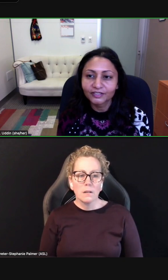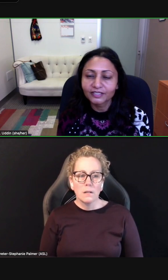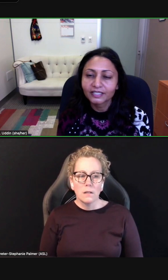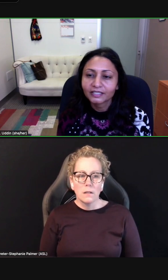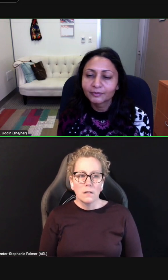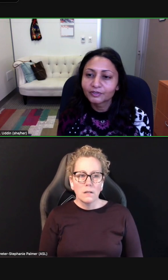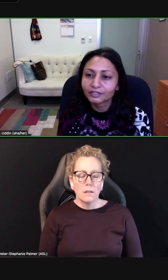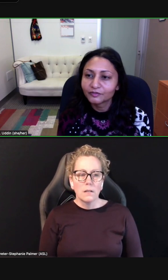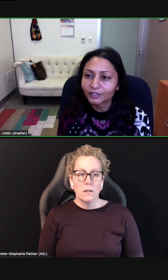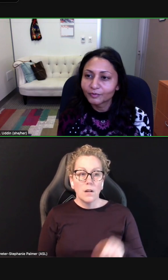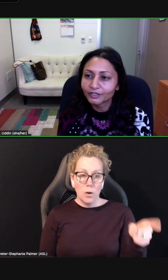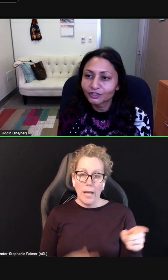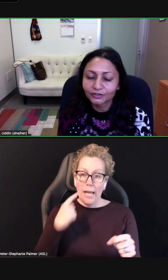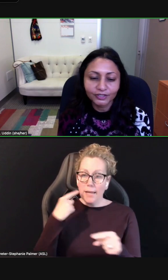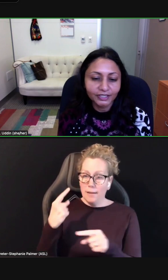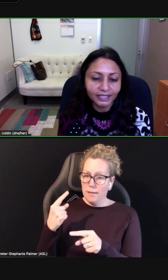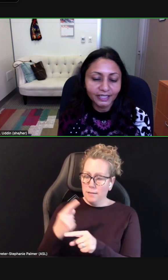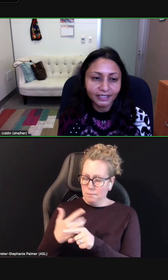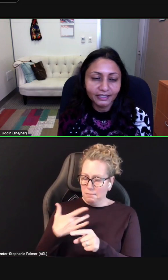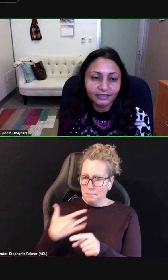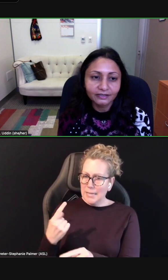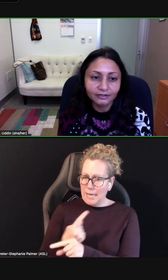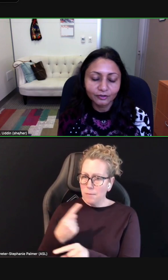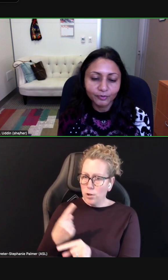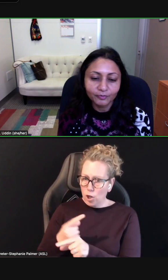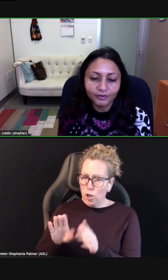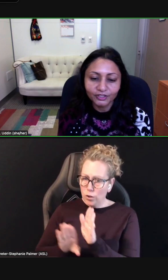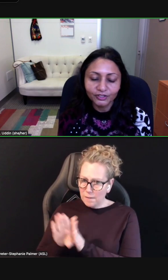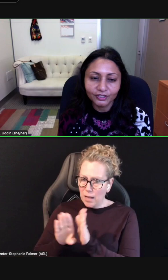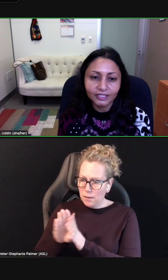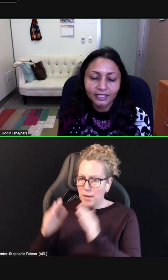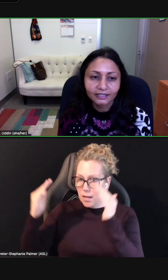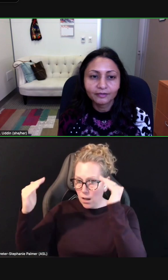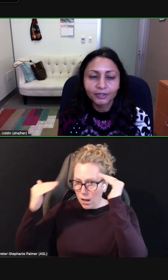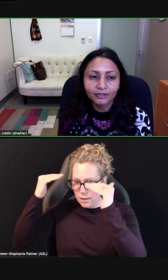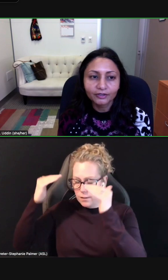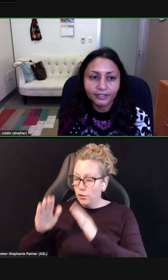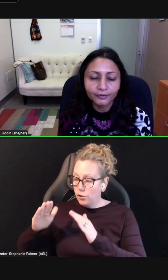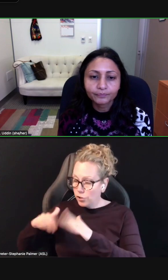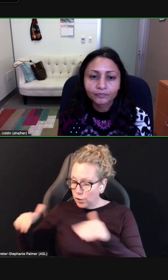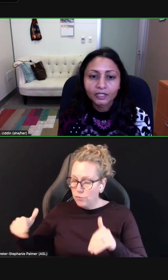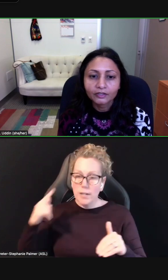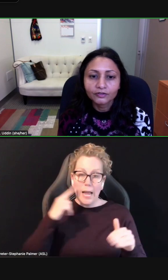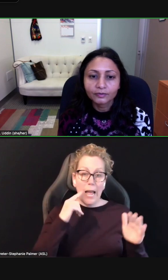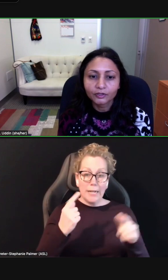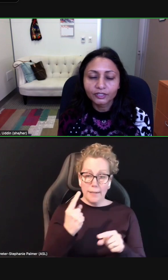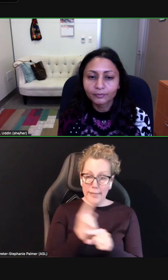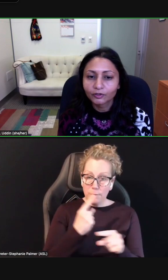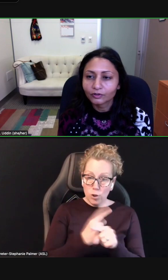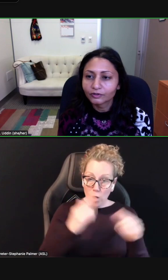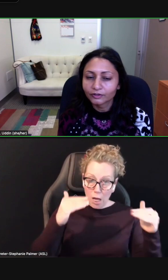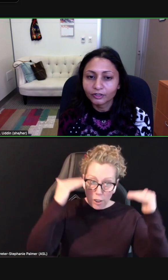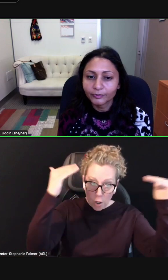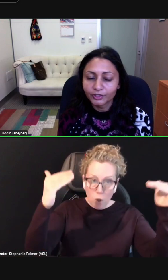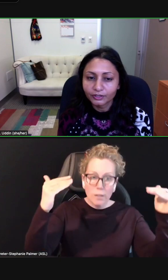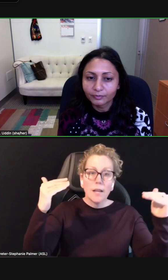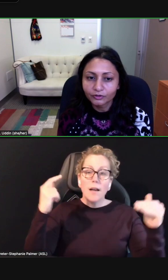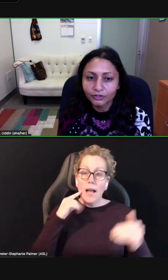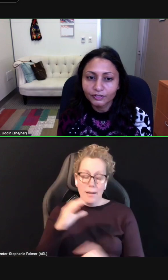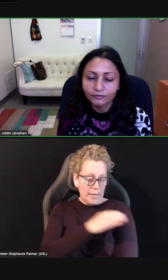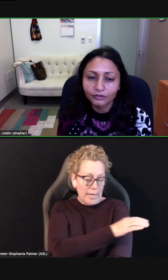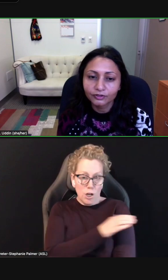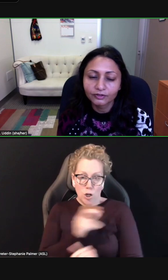typical adults, typically developing children, and clinical populations in parallel using multimodal